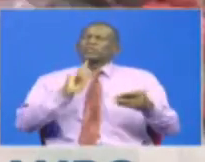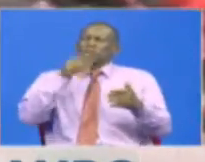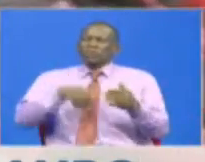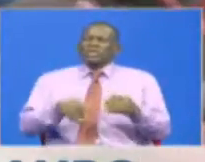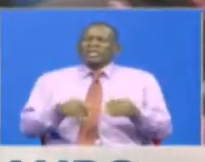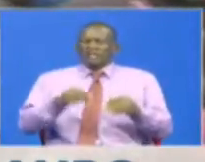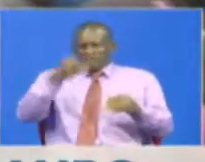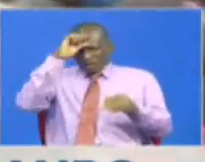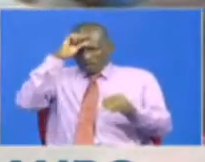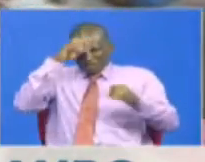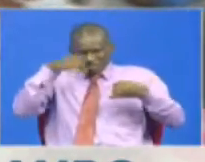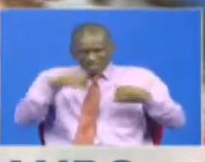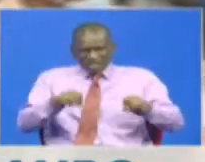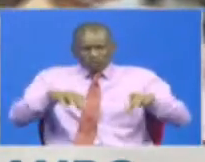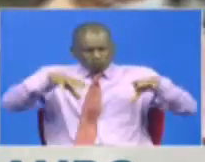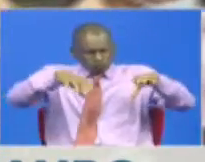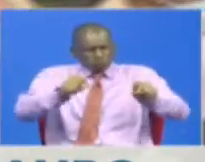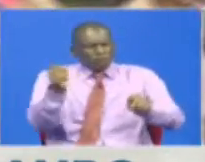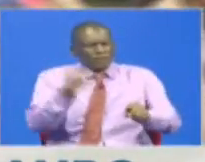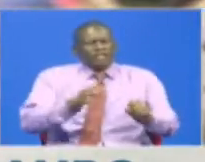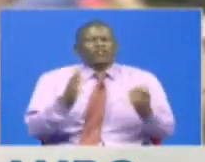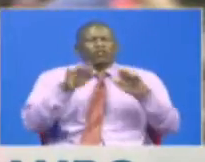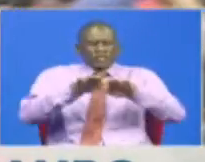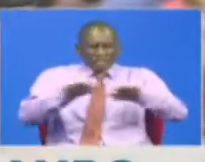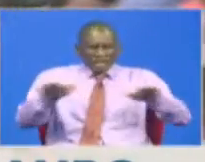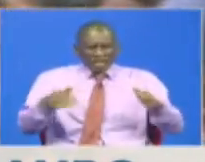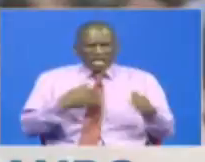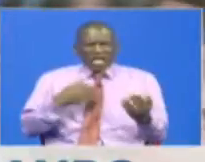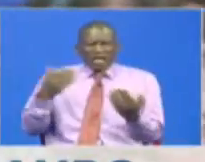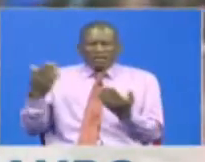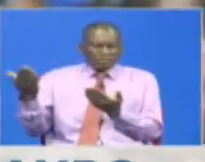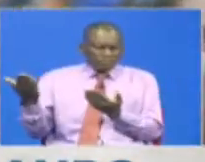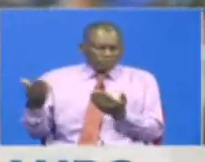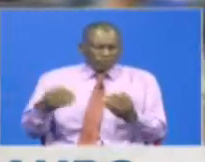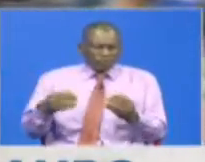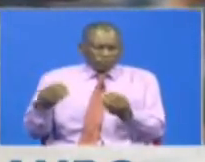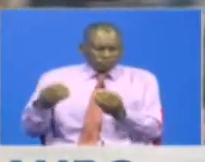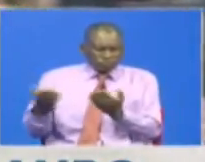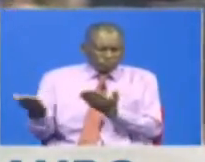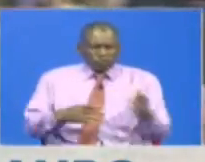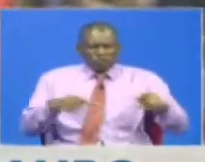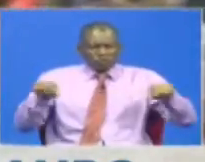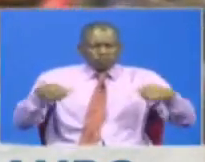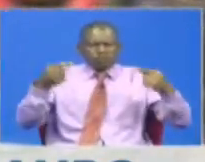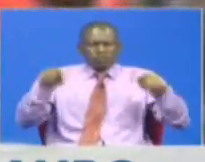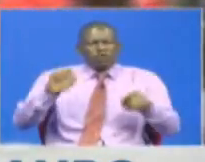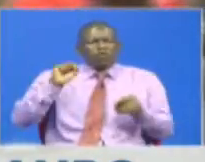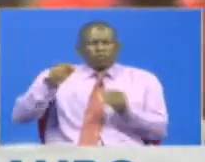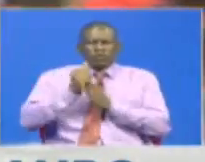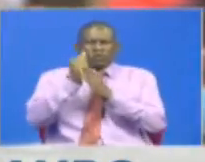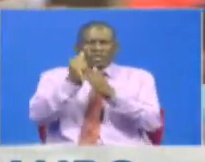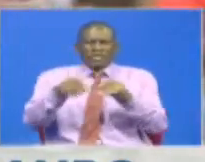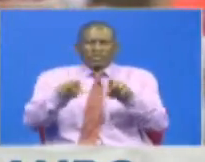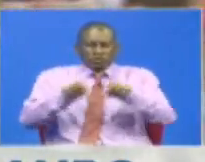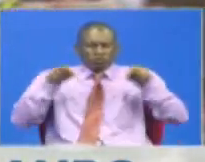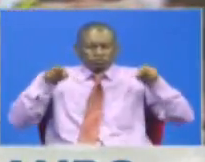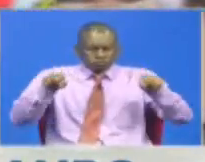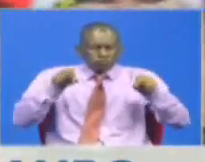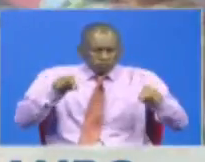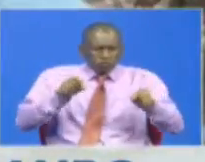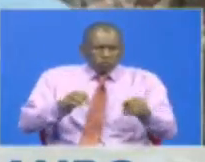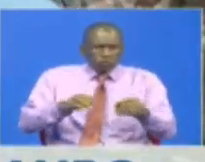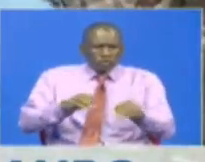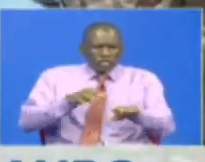of the encroached forest land has also triggered the animosity. Political leaders also stand accused of fanning the